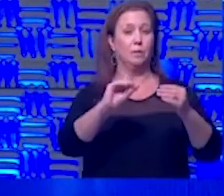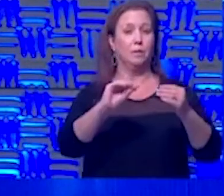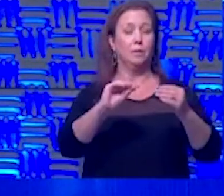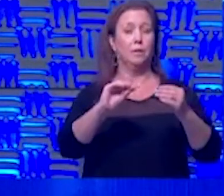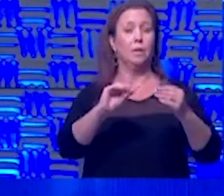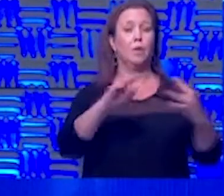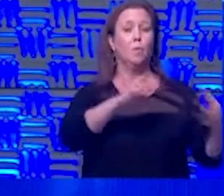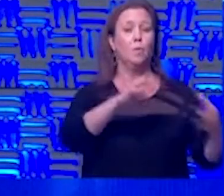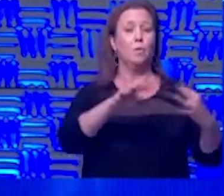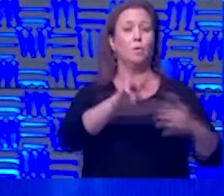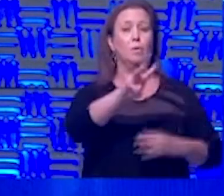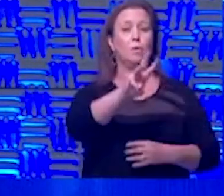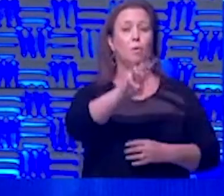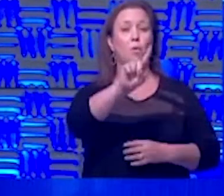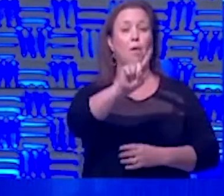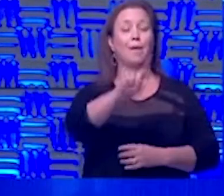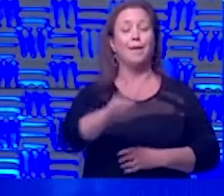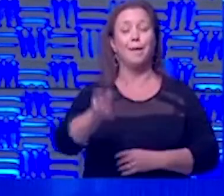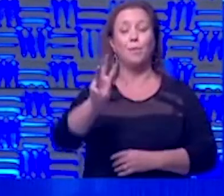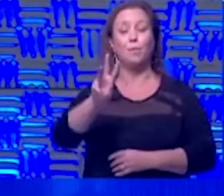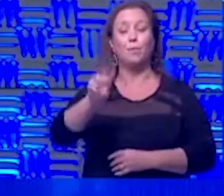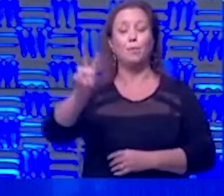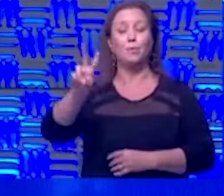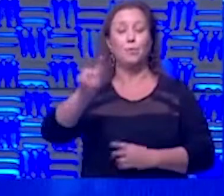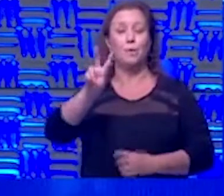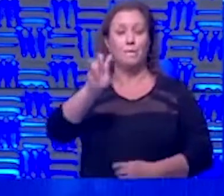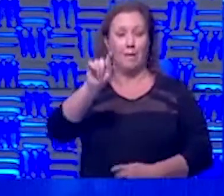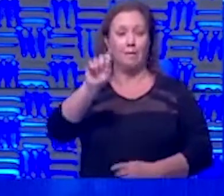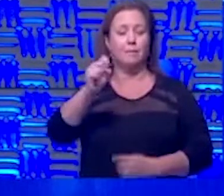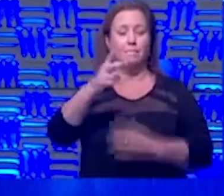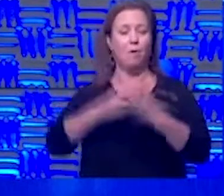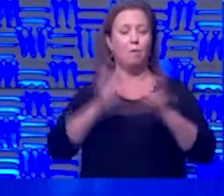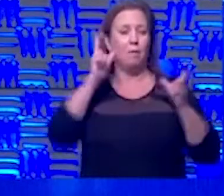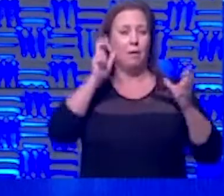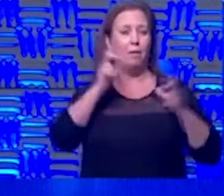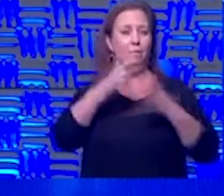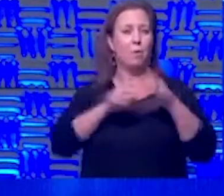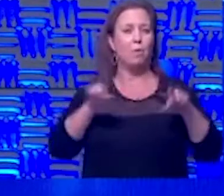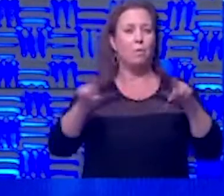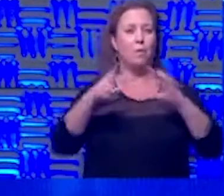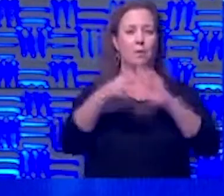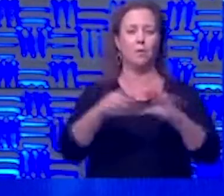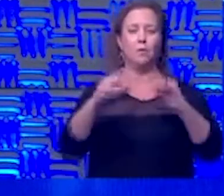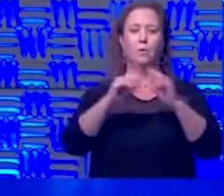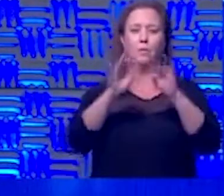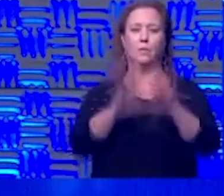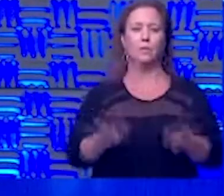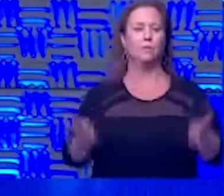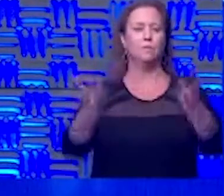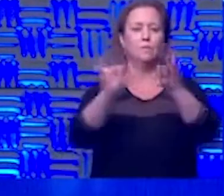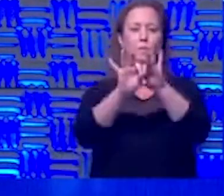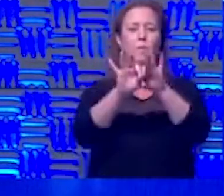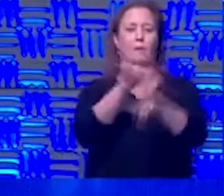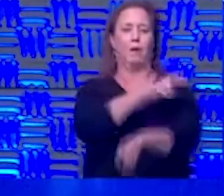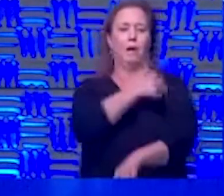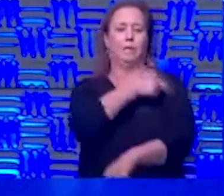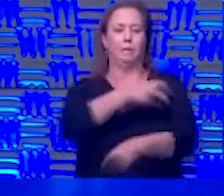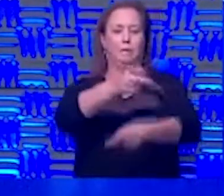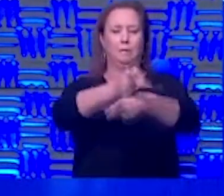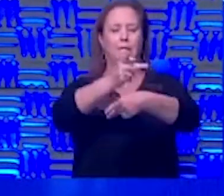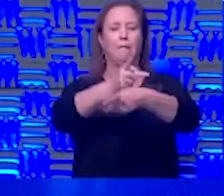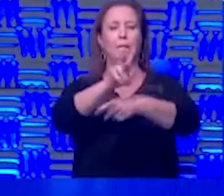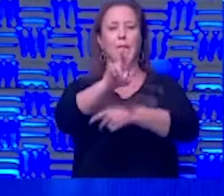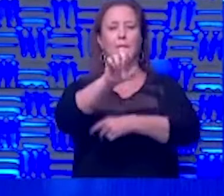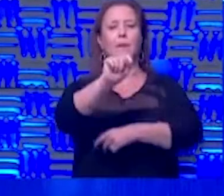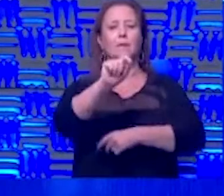I veterans and later the World War II veterans. And that is just, that's a really important institution, taking care of folks who